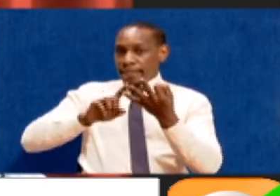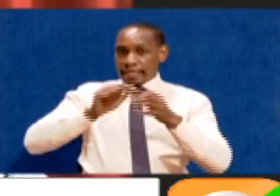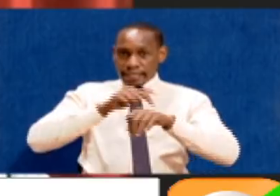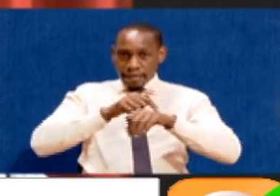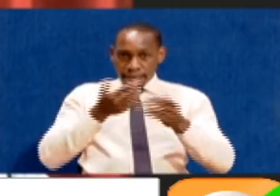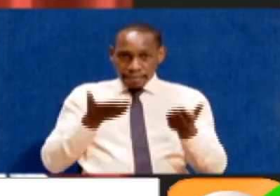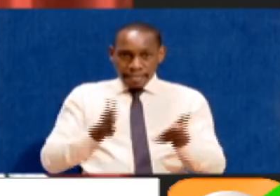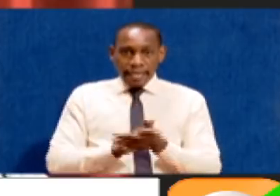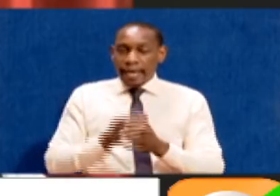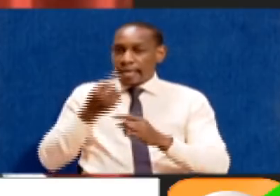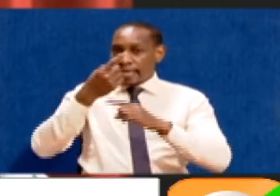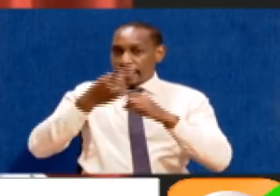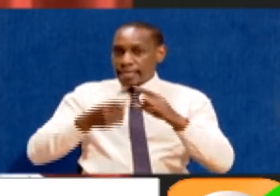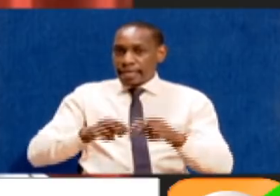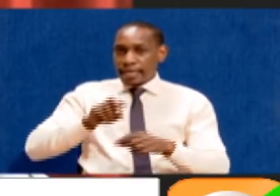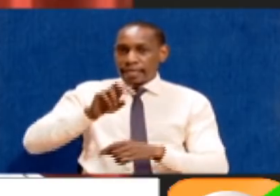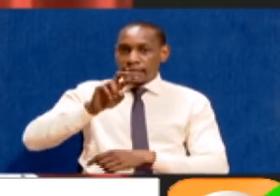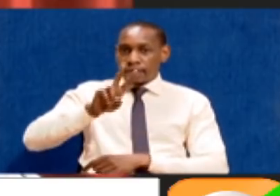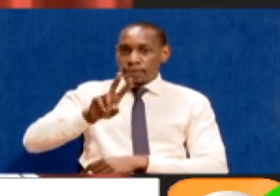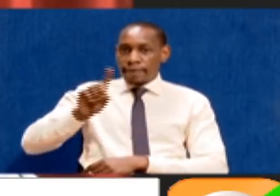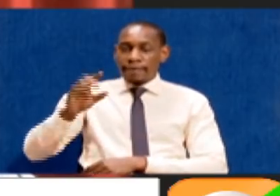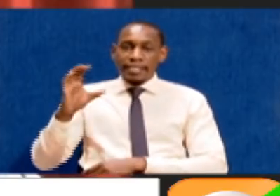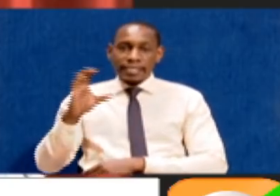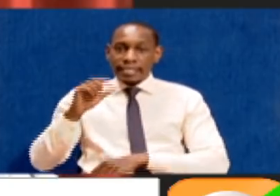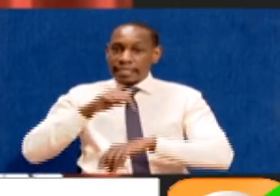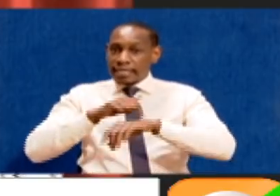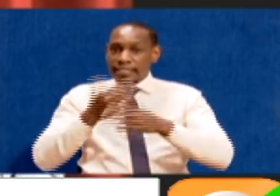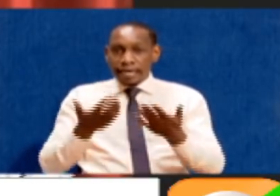this, this is